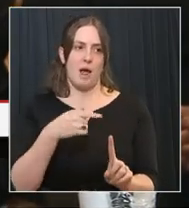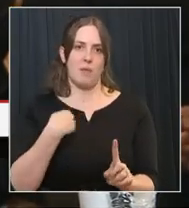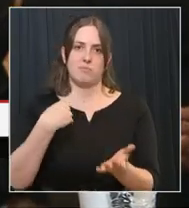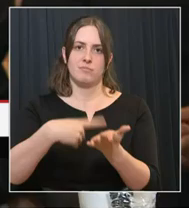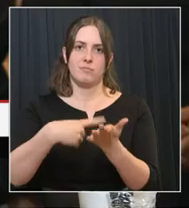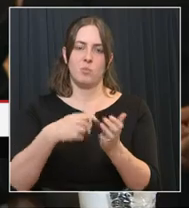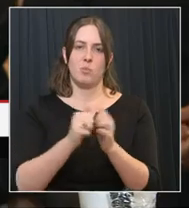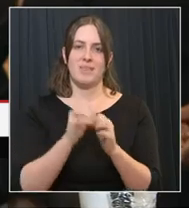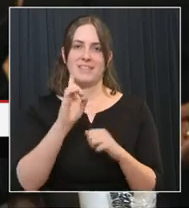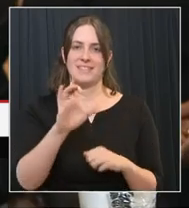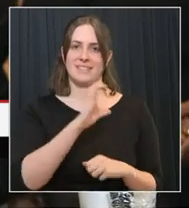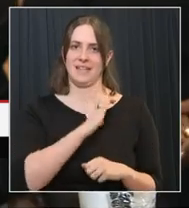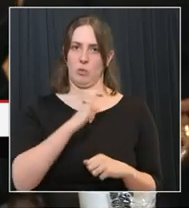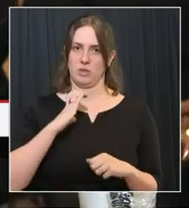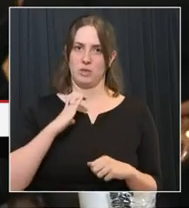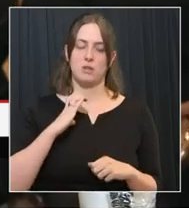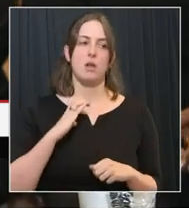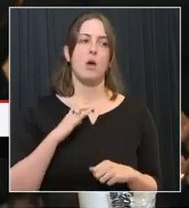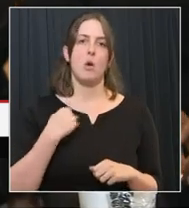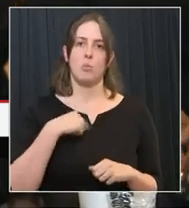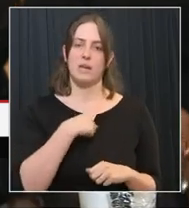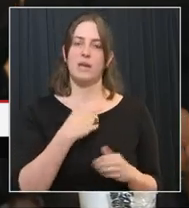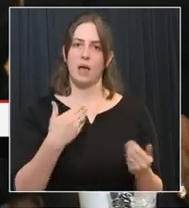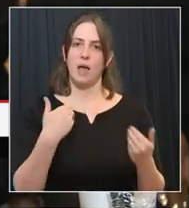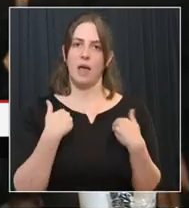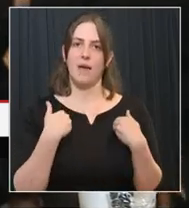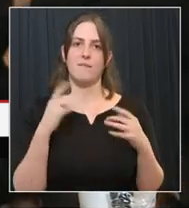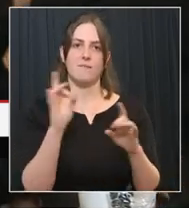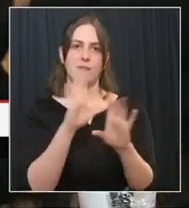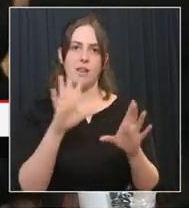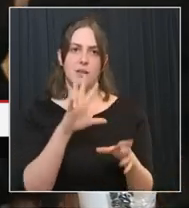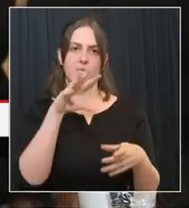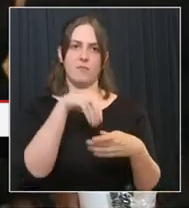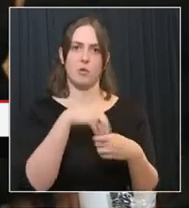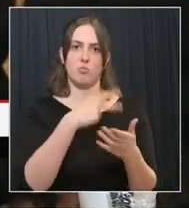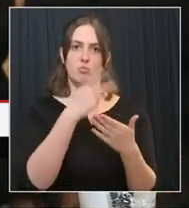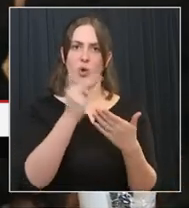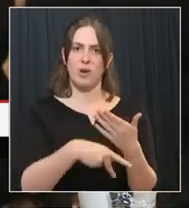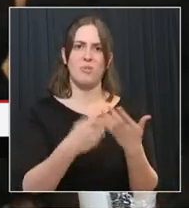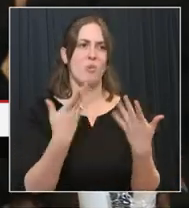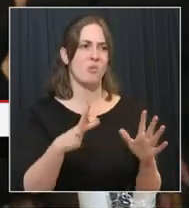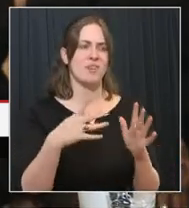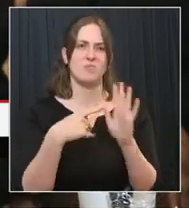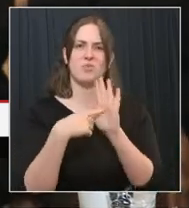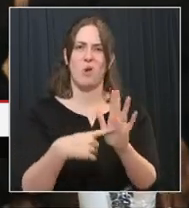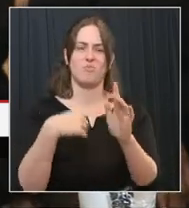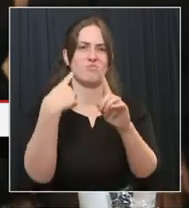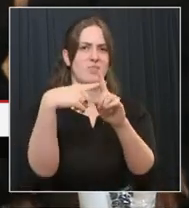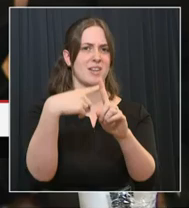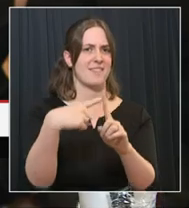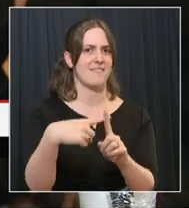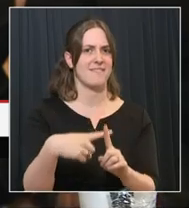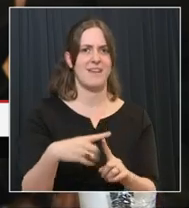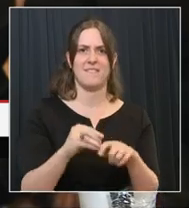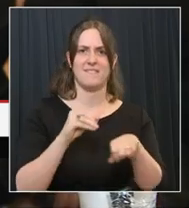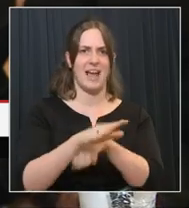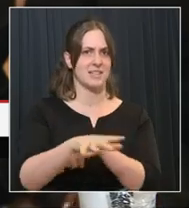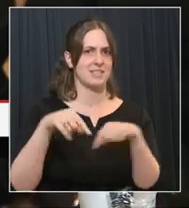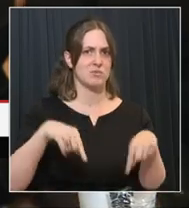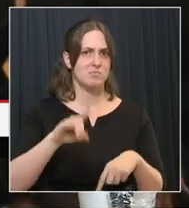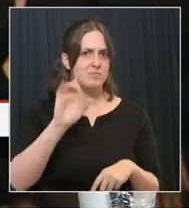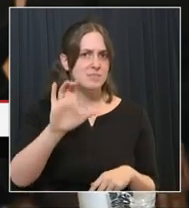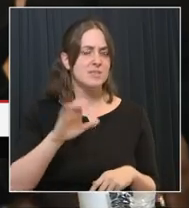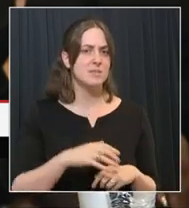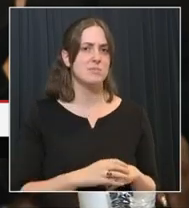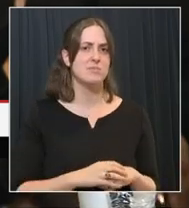have in our budget violence intervention programs which have had demonstrably positive effects on the city that are funded across